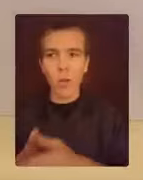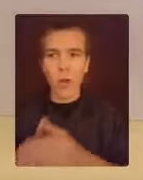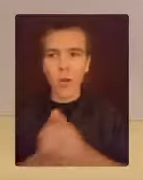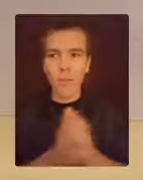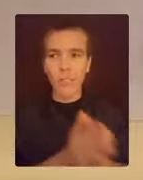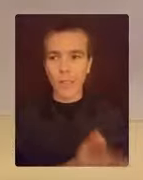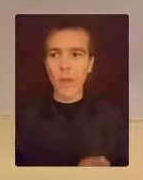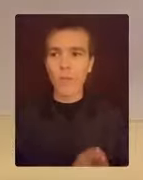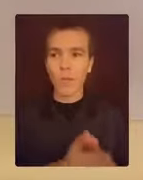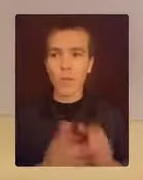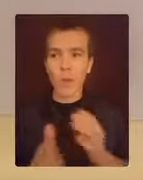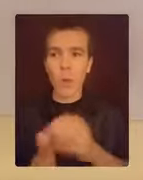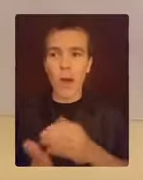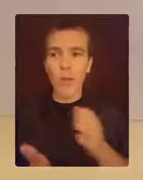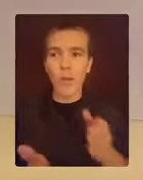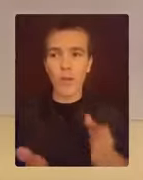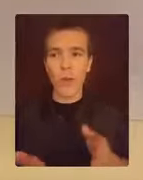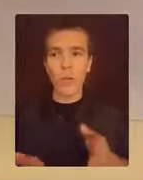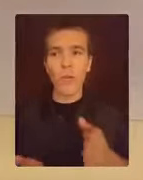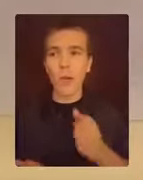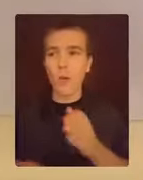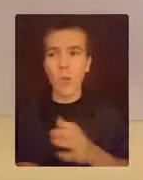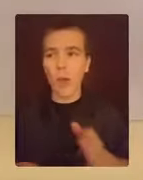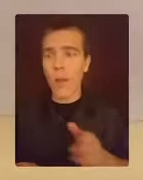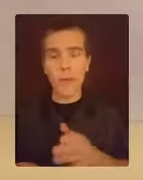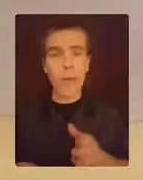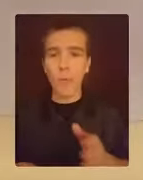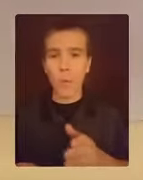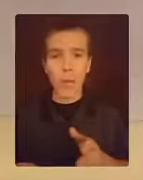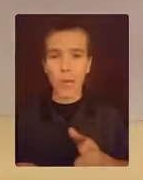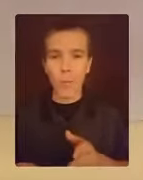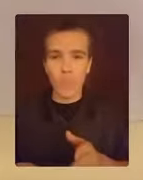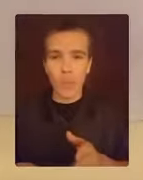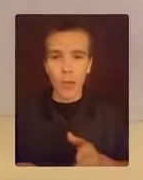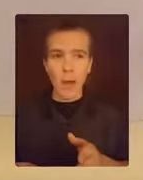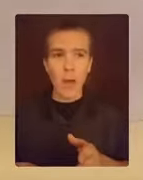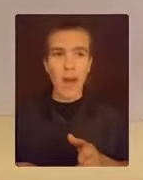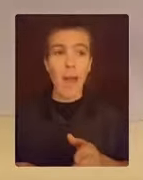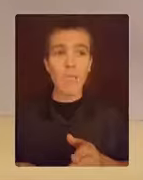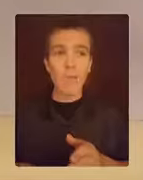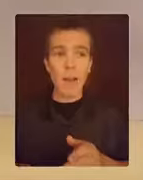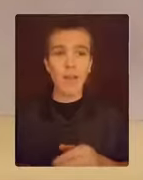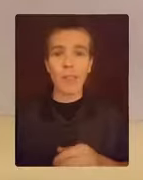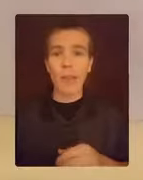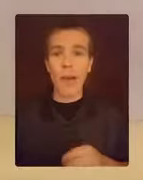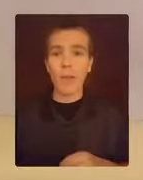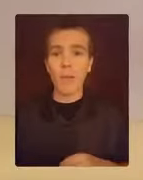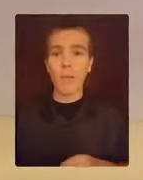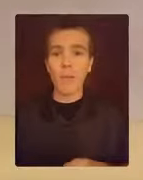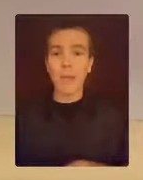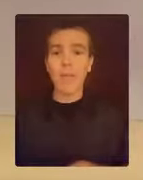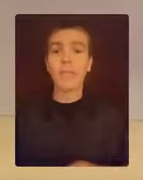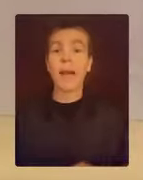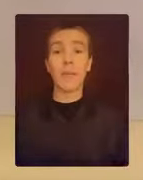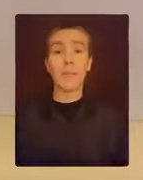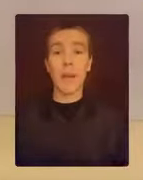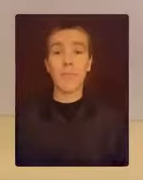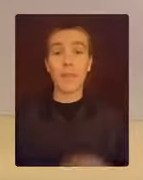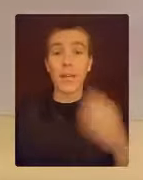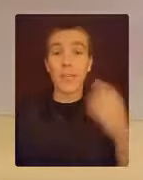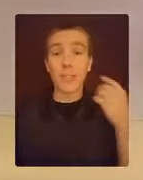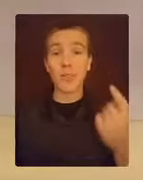control of itself. You'll be aware that you're dreaming, but you will not be able to wake up. I've had this happen many